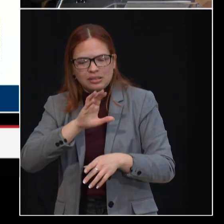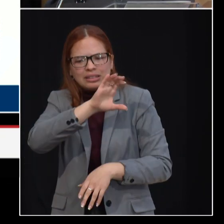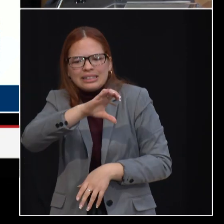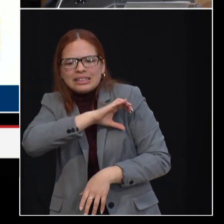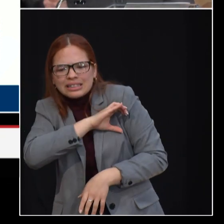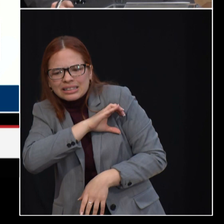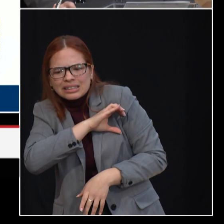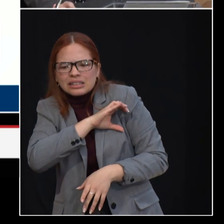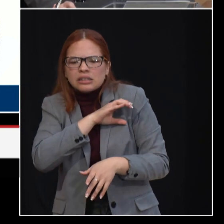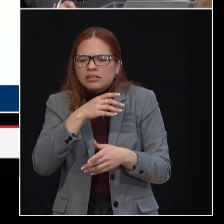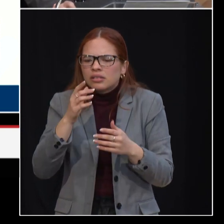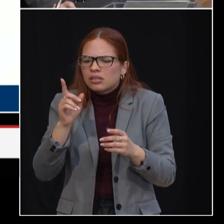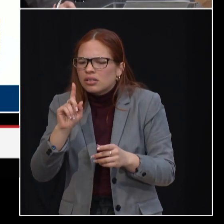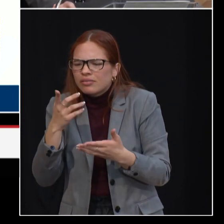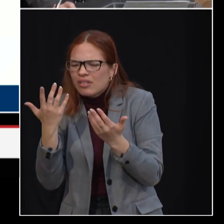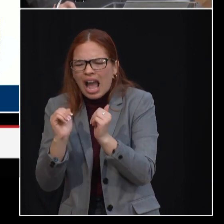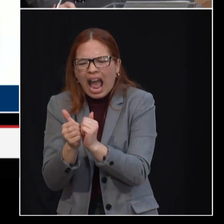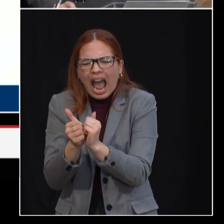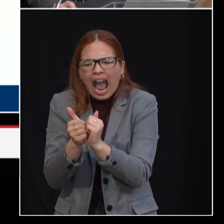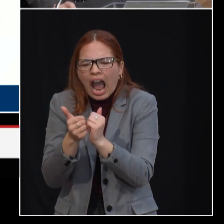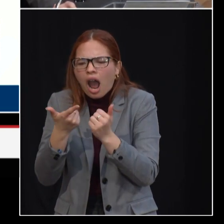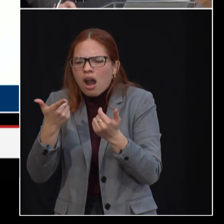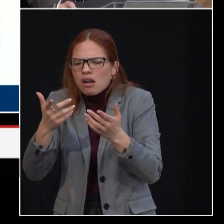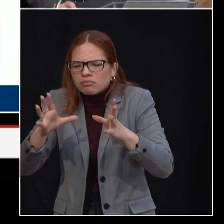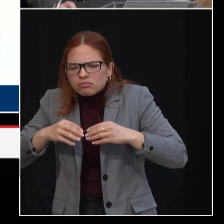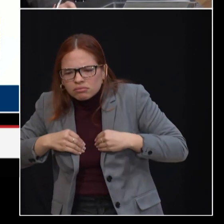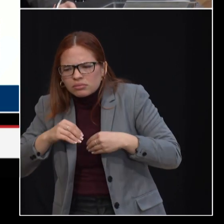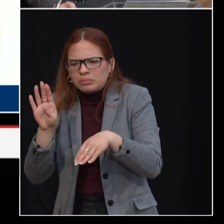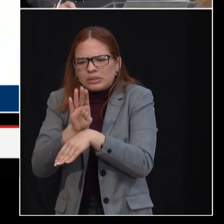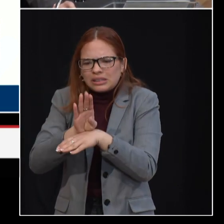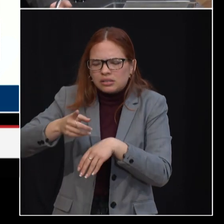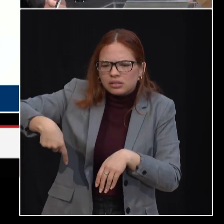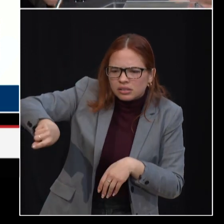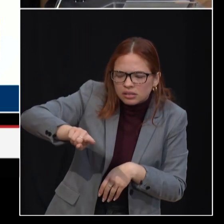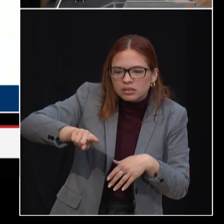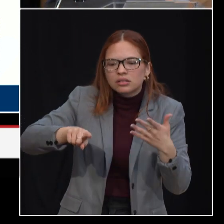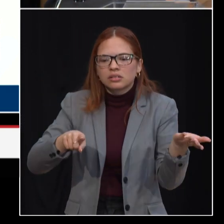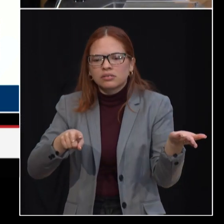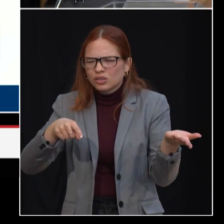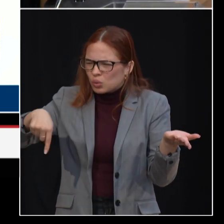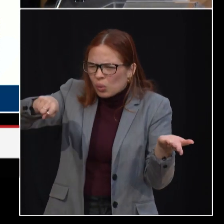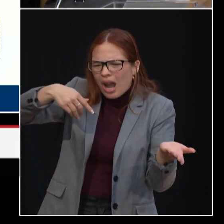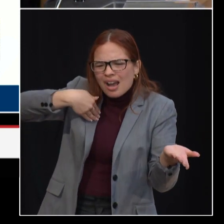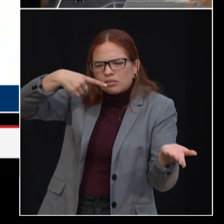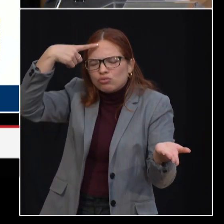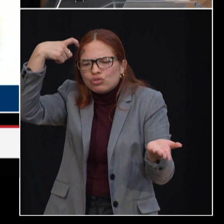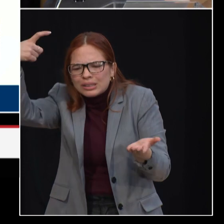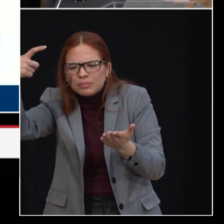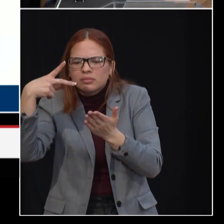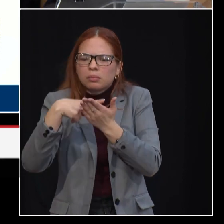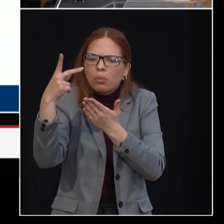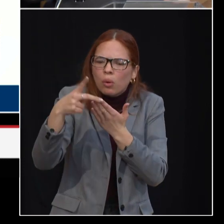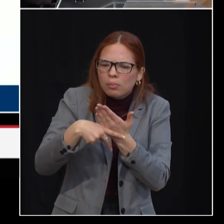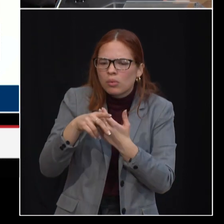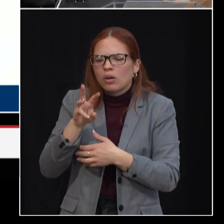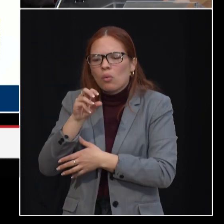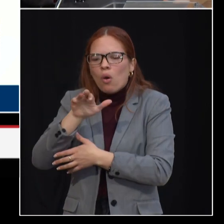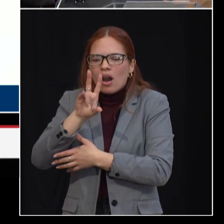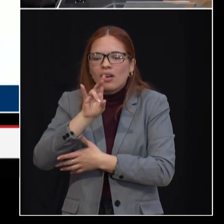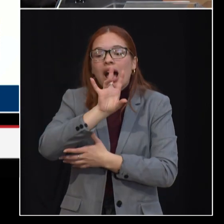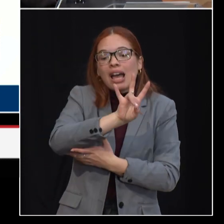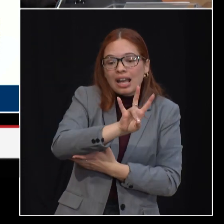We run a Dream Pitch program for businesses in Wards 7 and 8. The shortcut version is, whatever your business